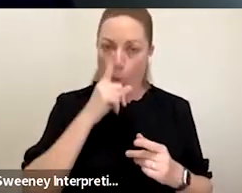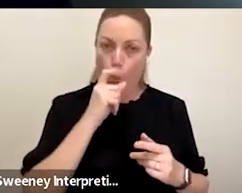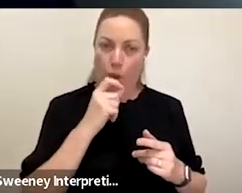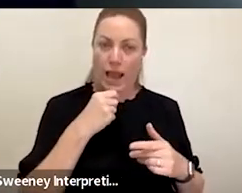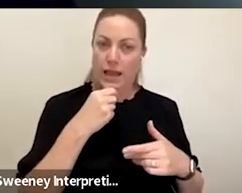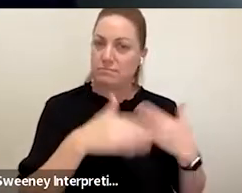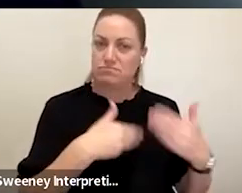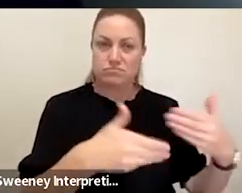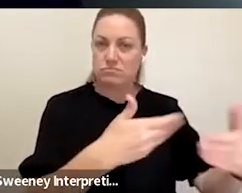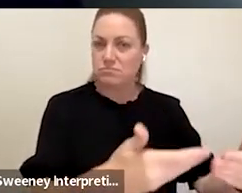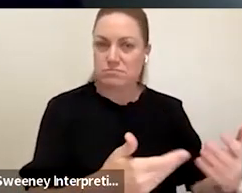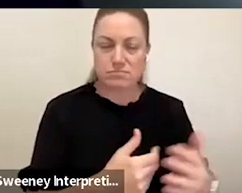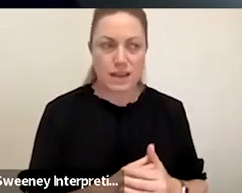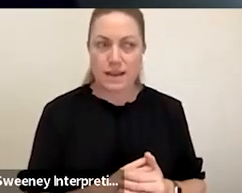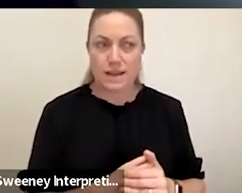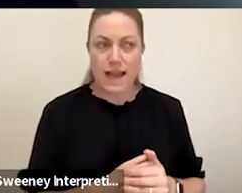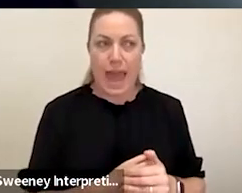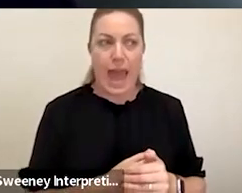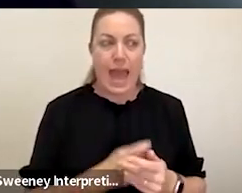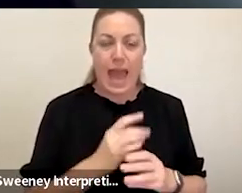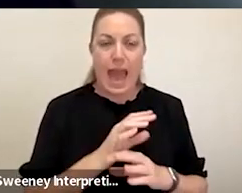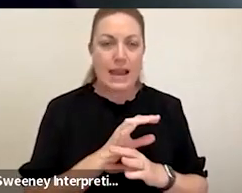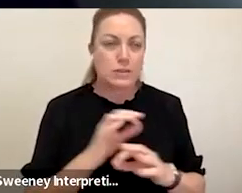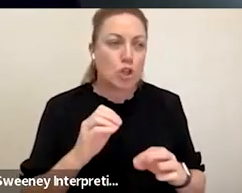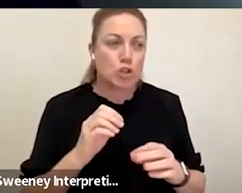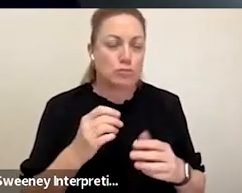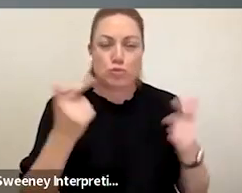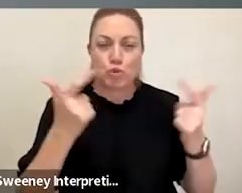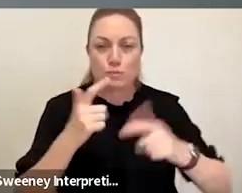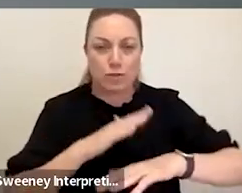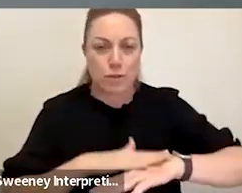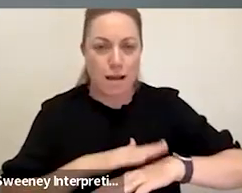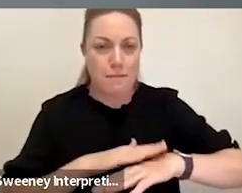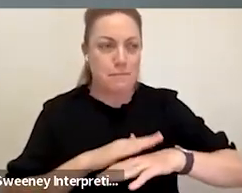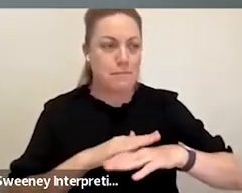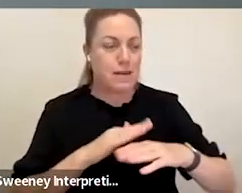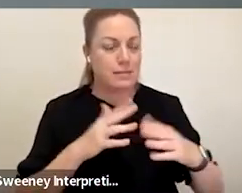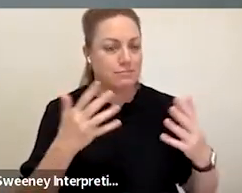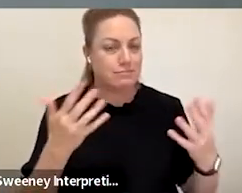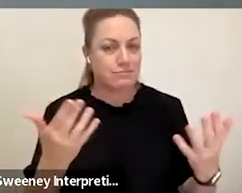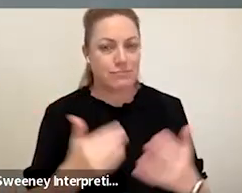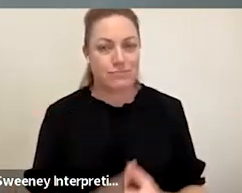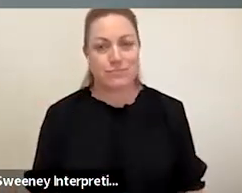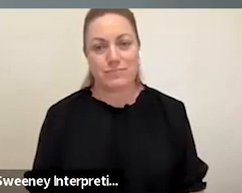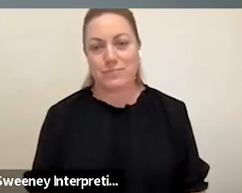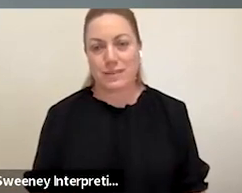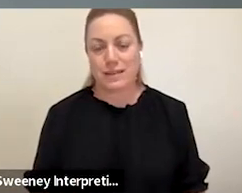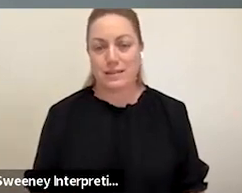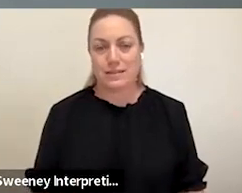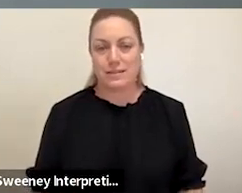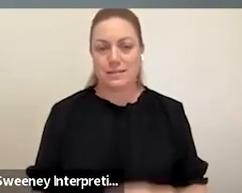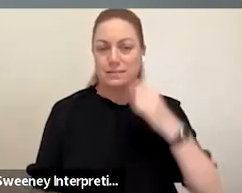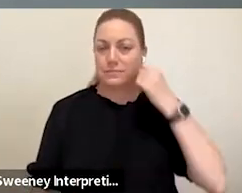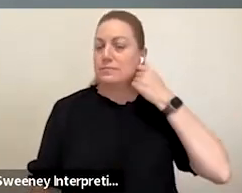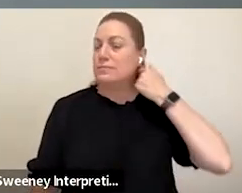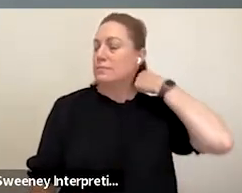with, and it's not too invasive in anybody's life, hopefully. And then I think that's how someone like